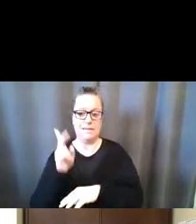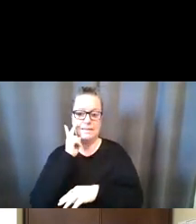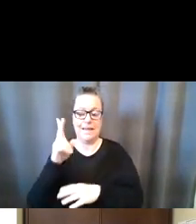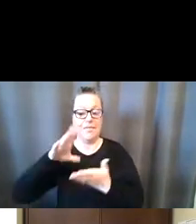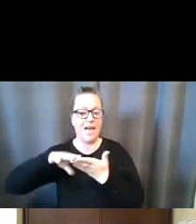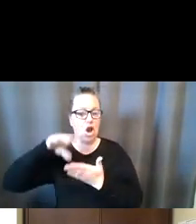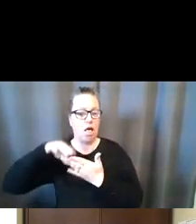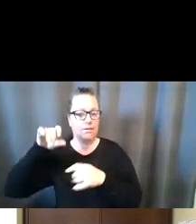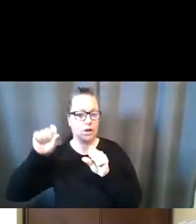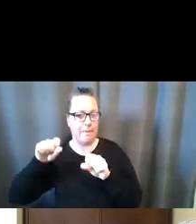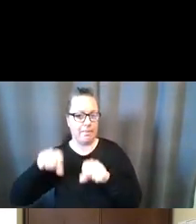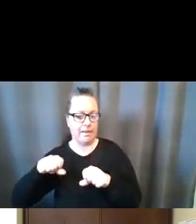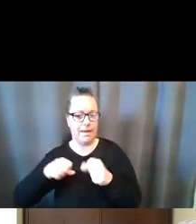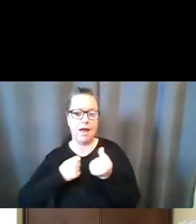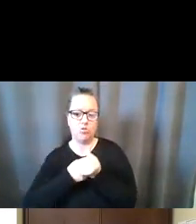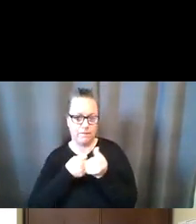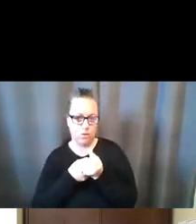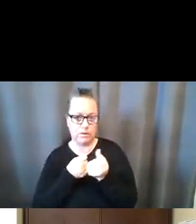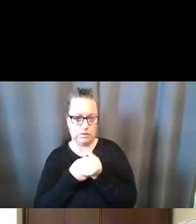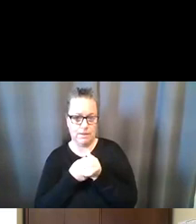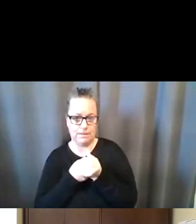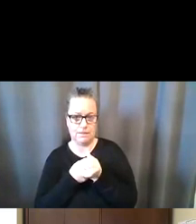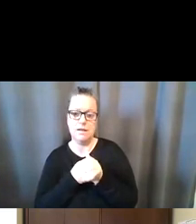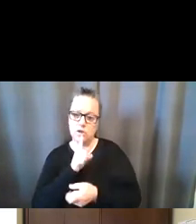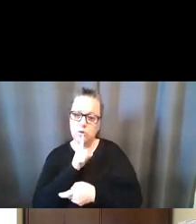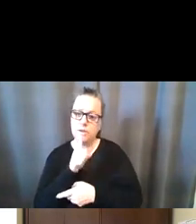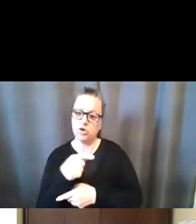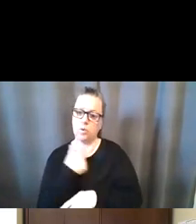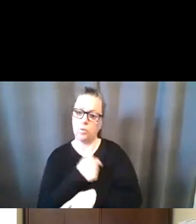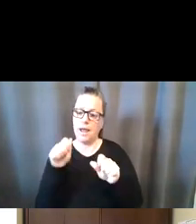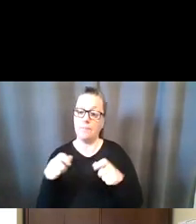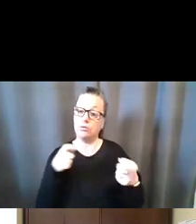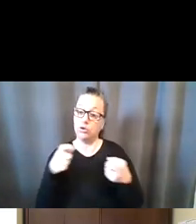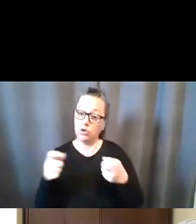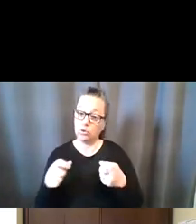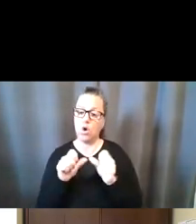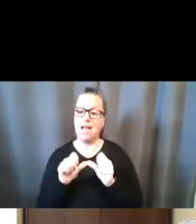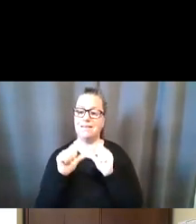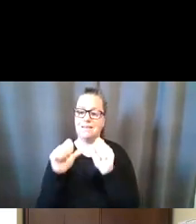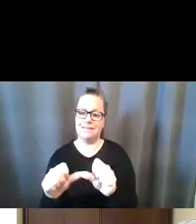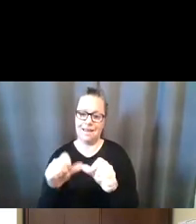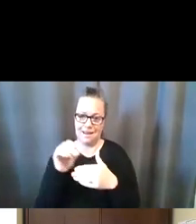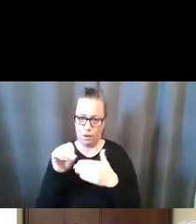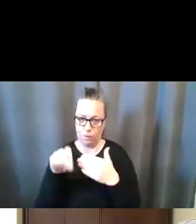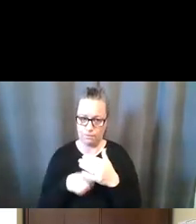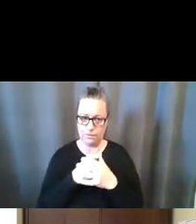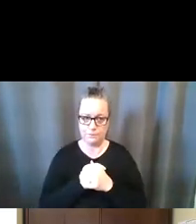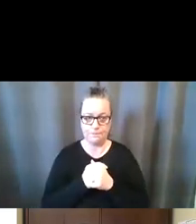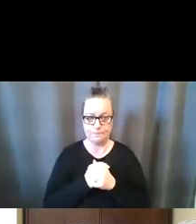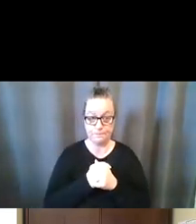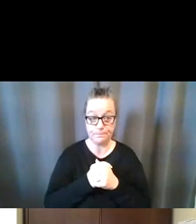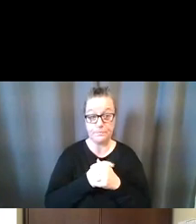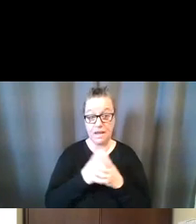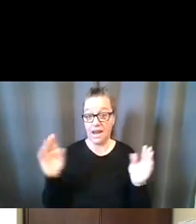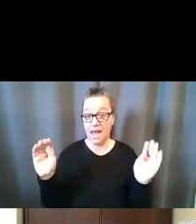and ability and reinforcements there to ensure that we are able to control and sustain outcomes. And I can even start to map it